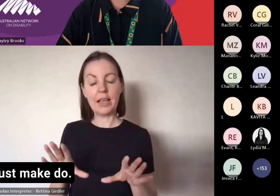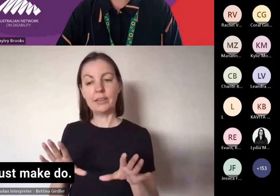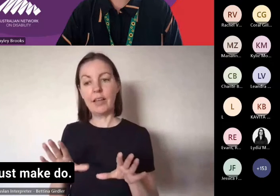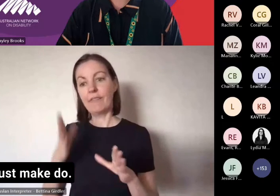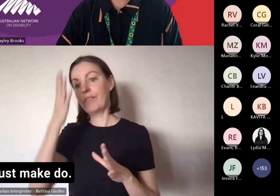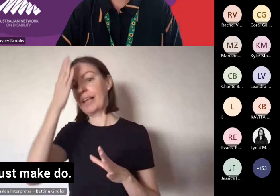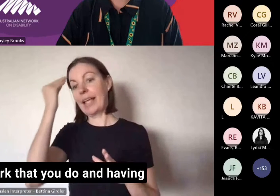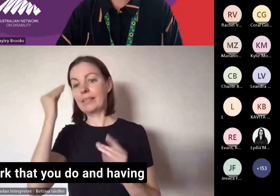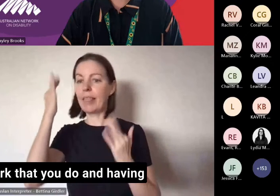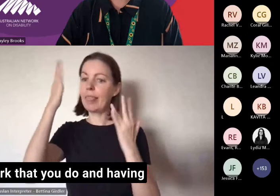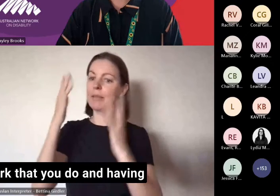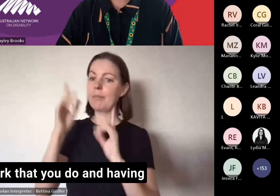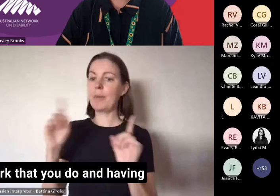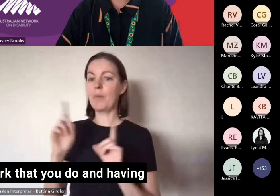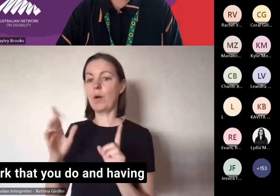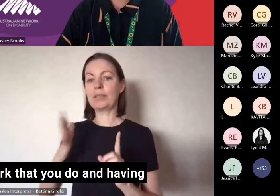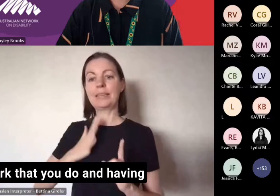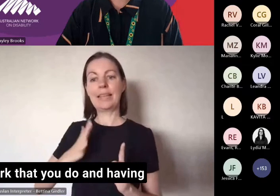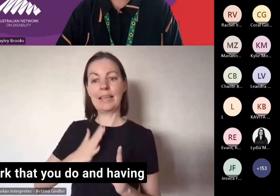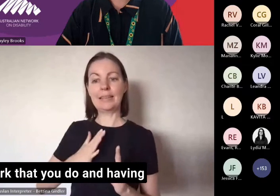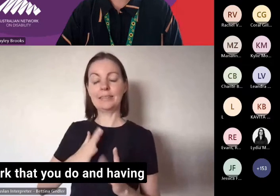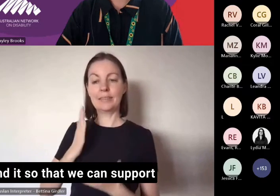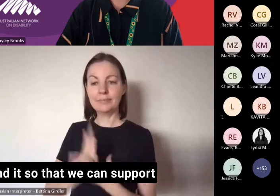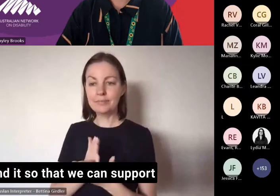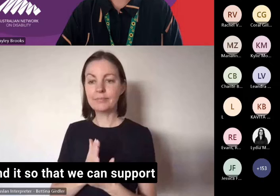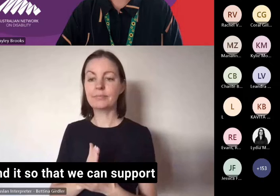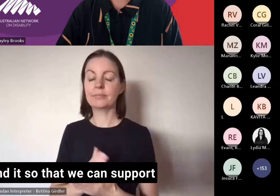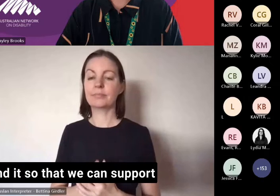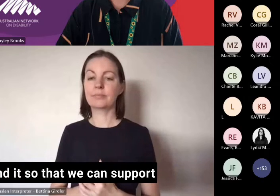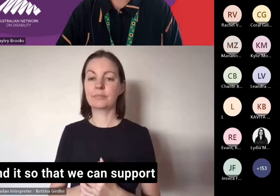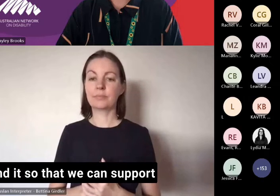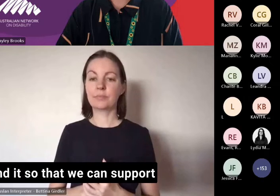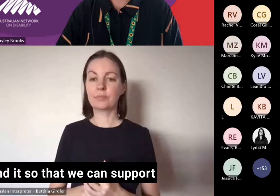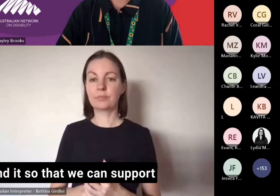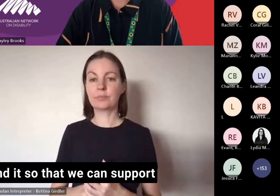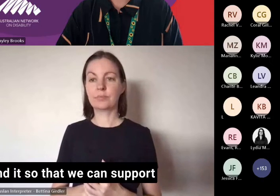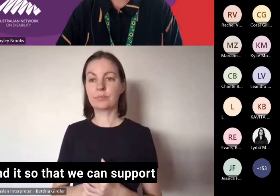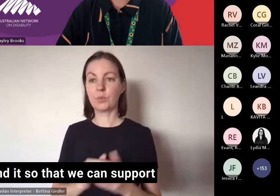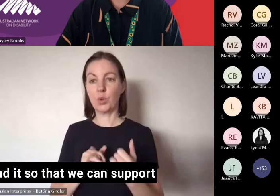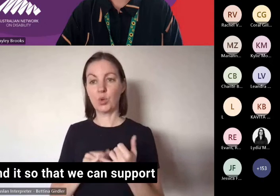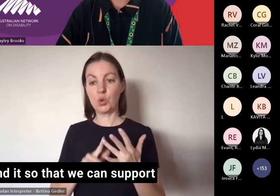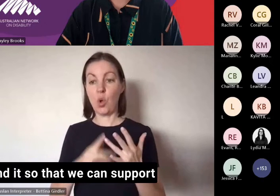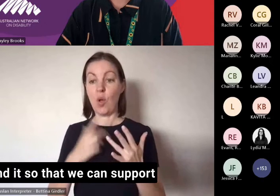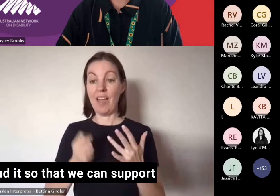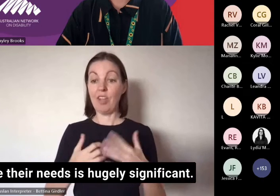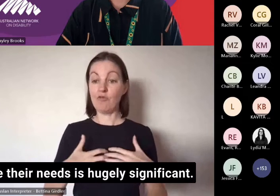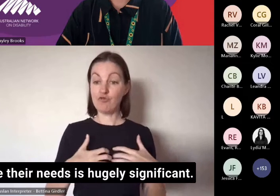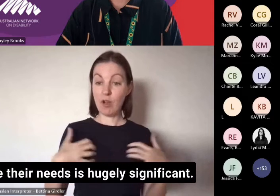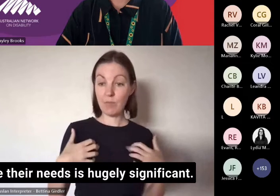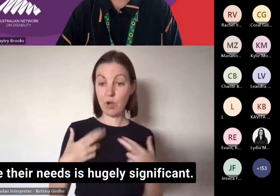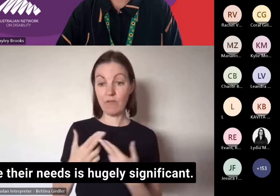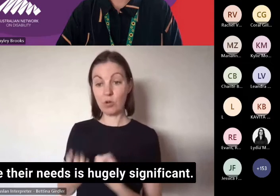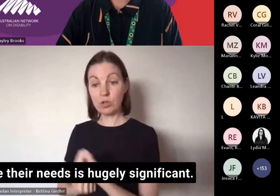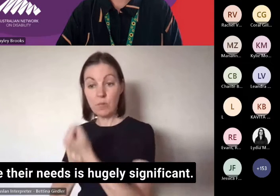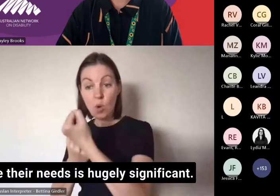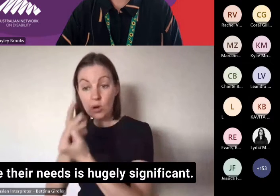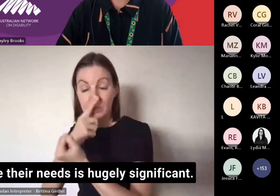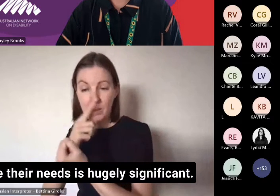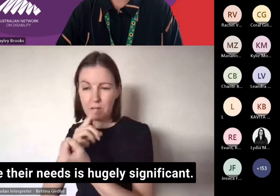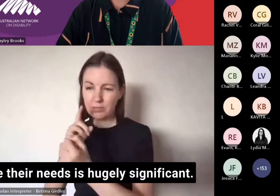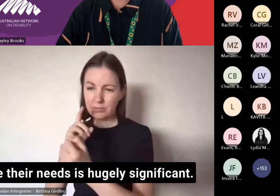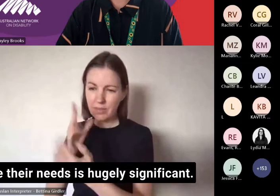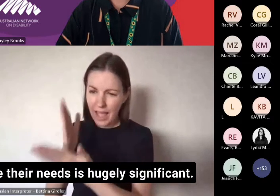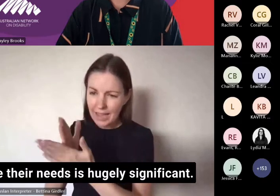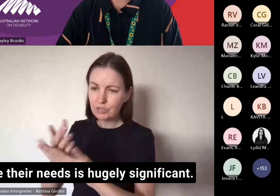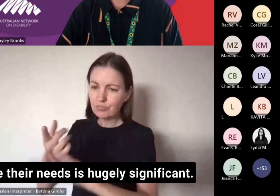do. So again, the work that you do and having a framework around it so that we can support people to really articulate